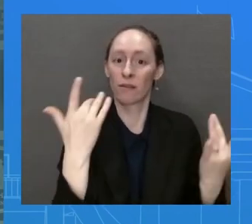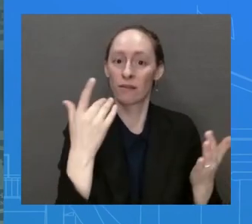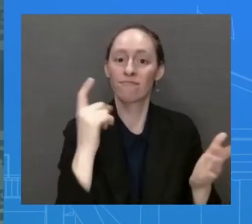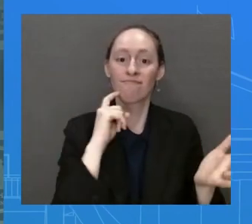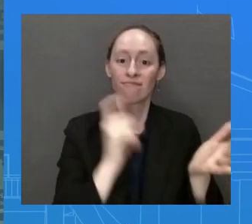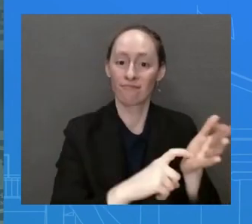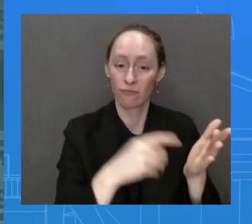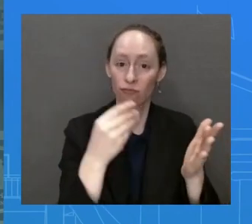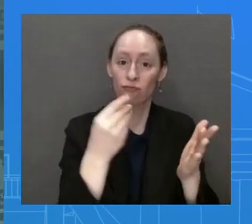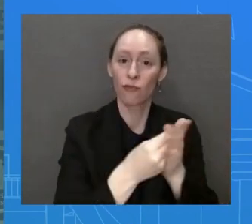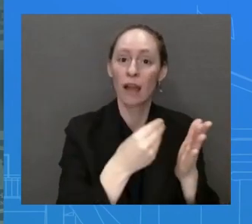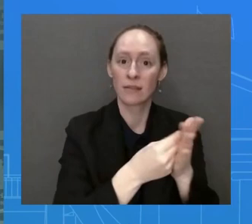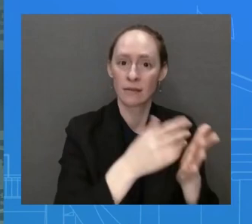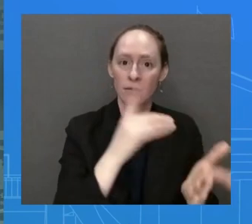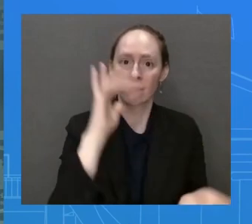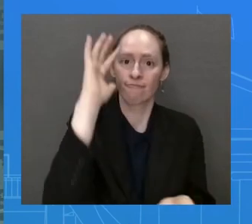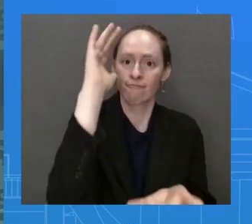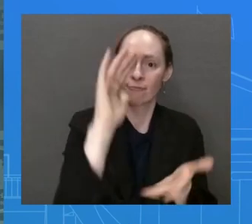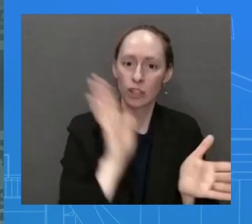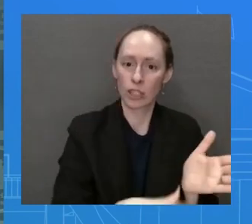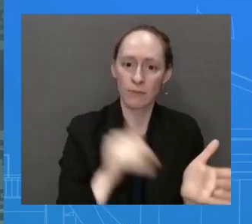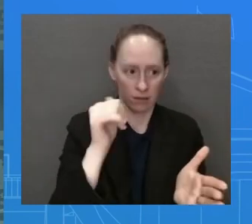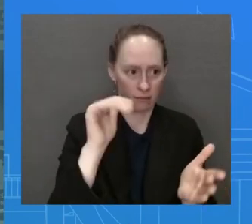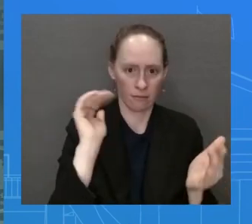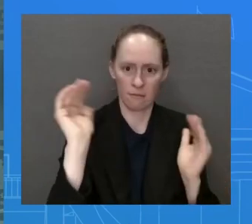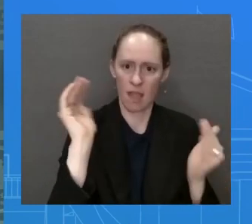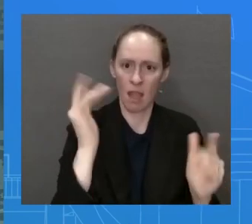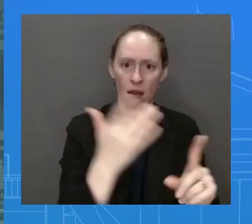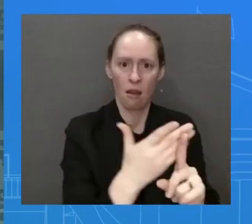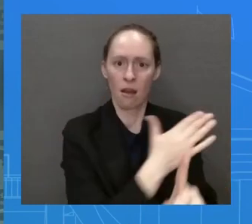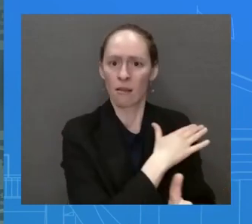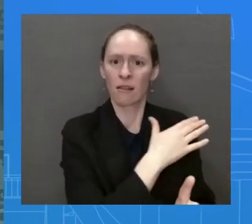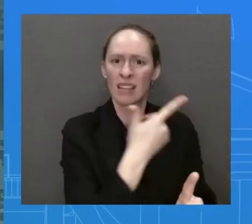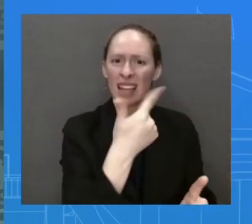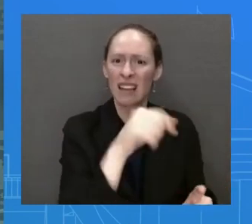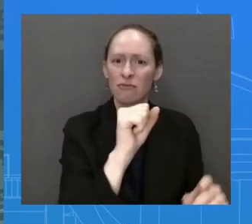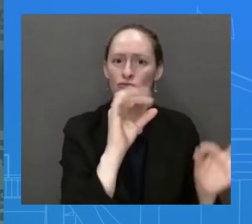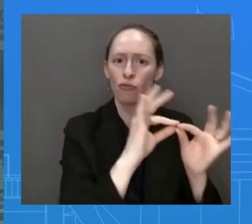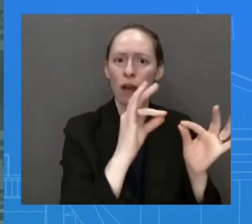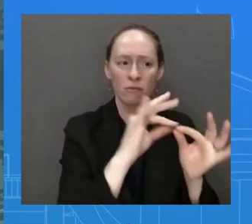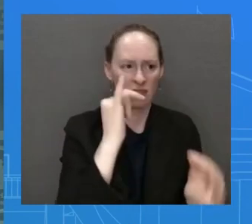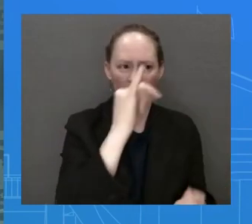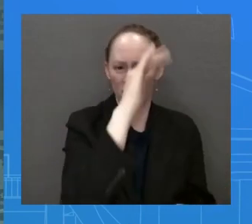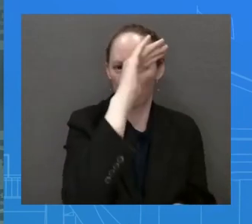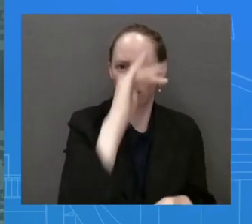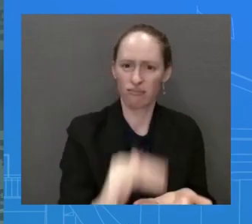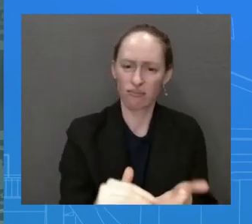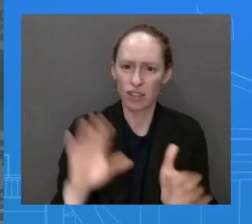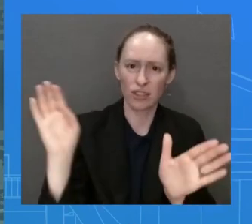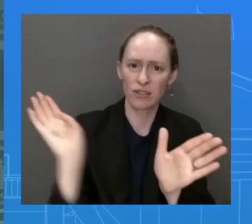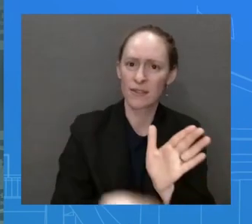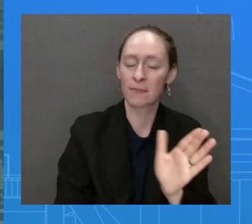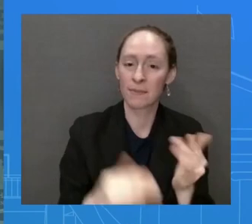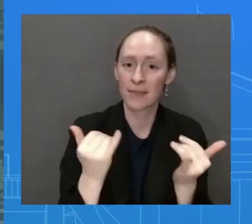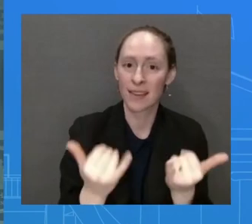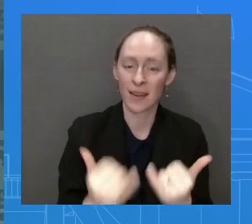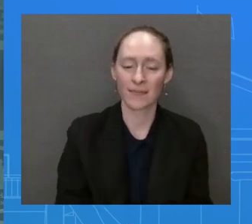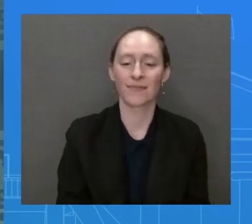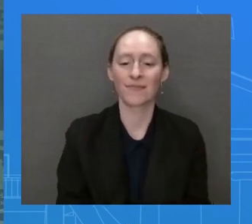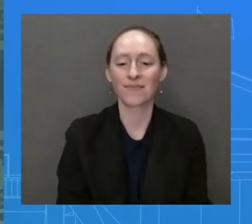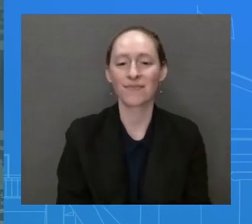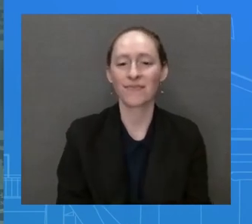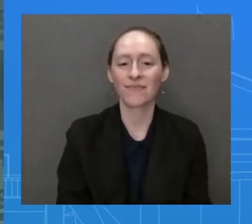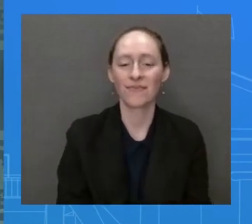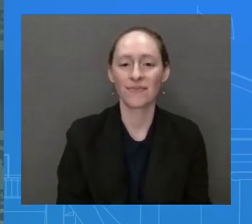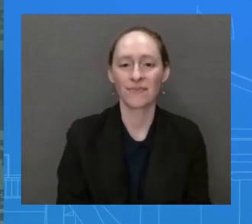down by more than $1.70 from their peak, thanks in part to the president's actions to increase